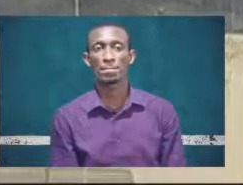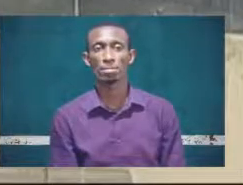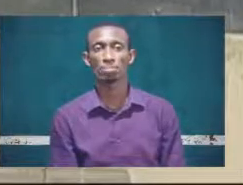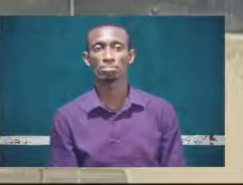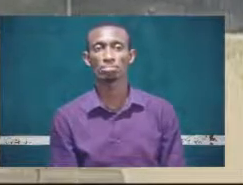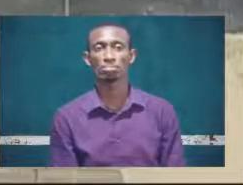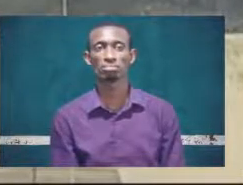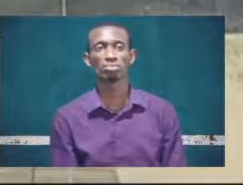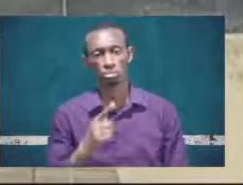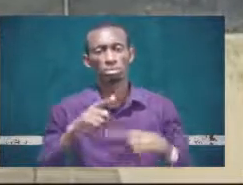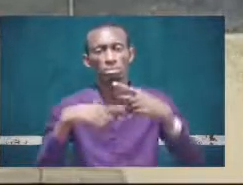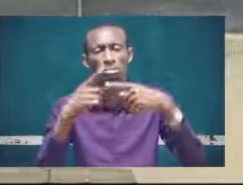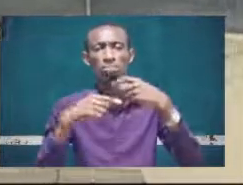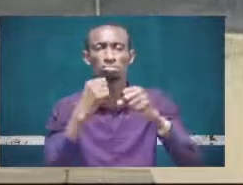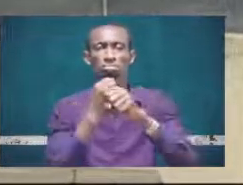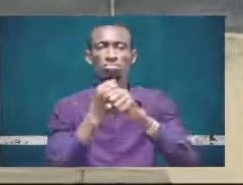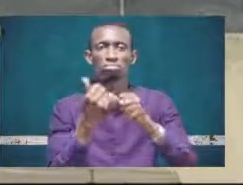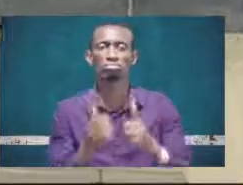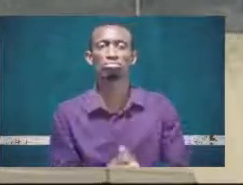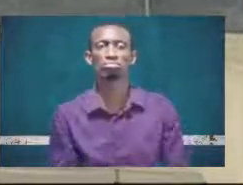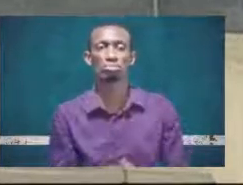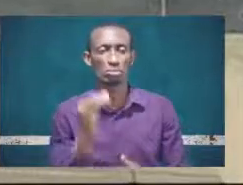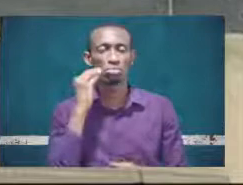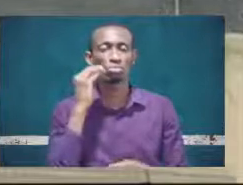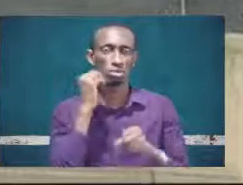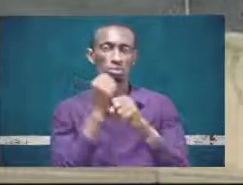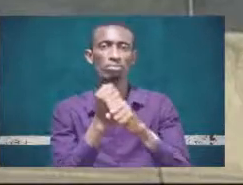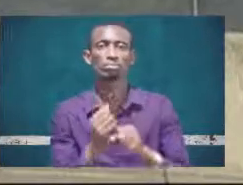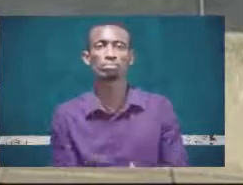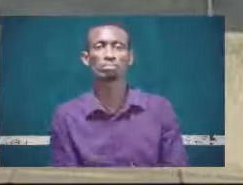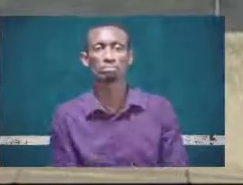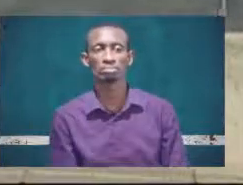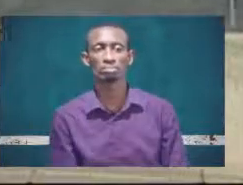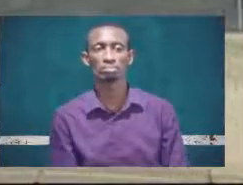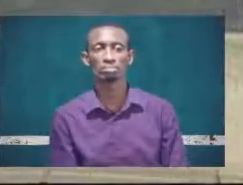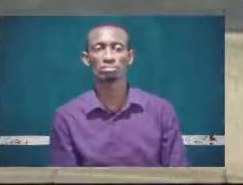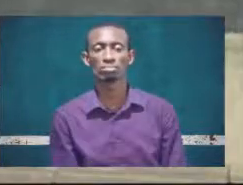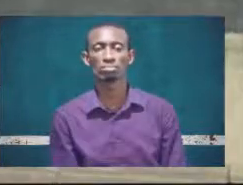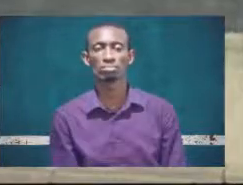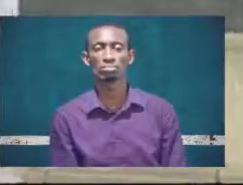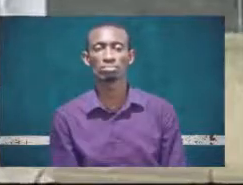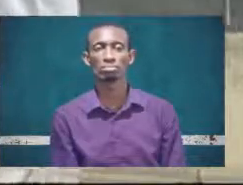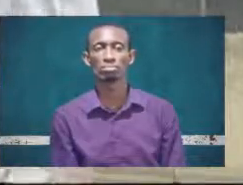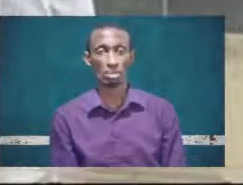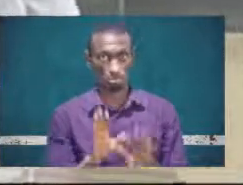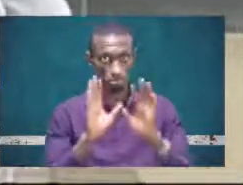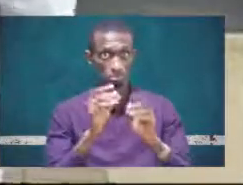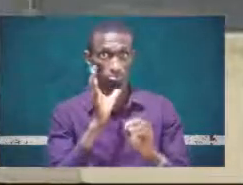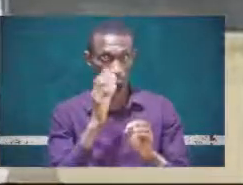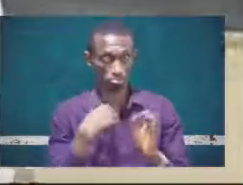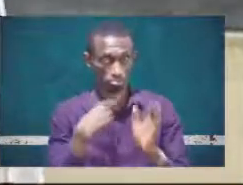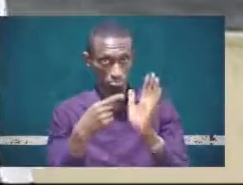you will continue to work with homework. But still, you need another